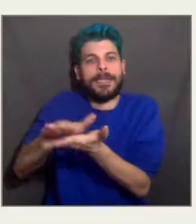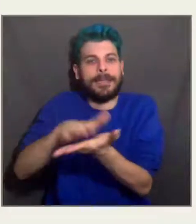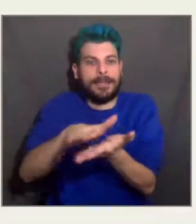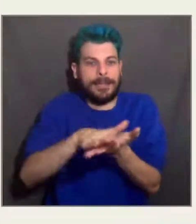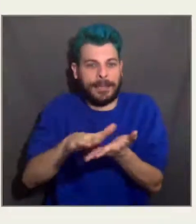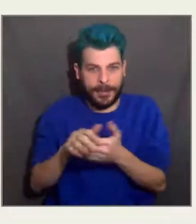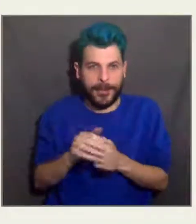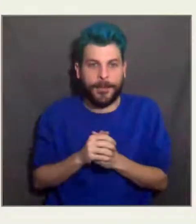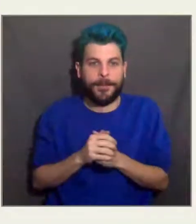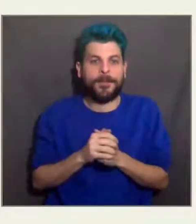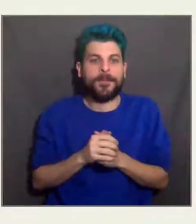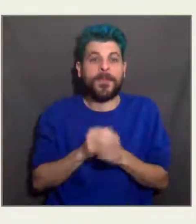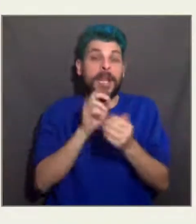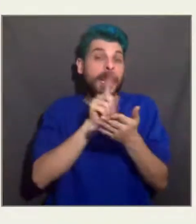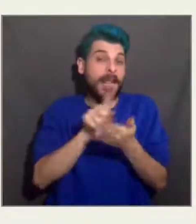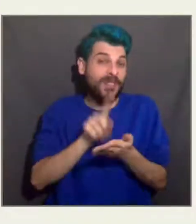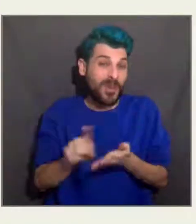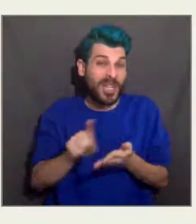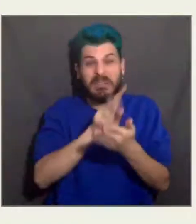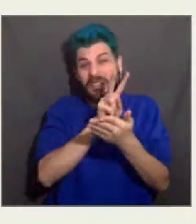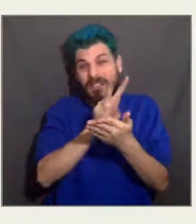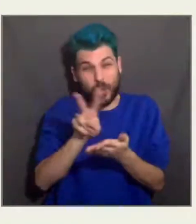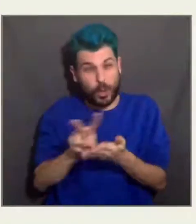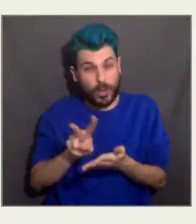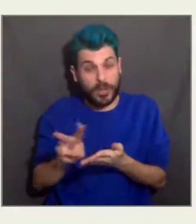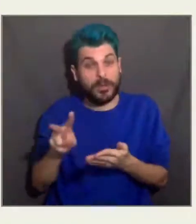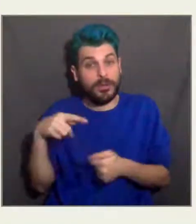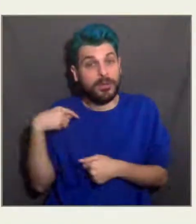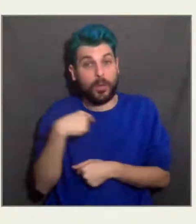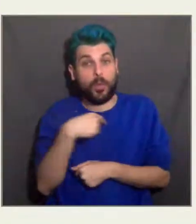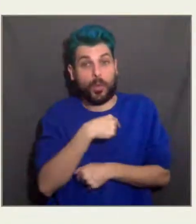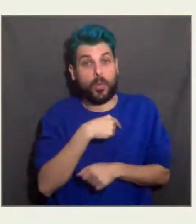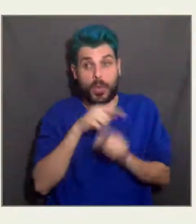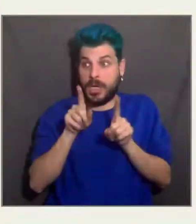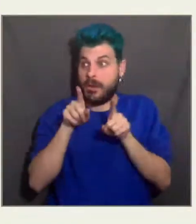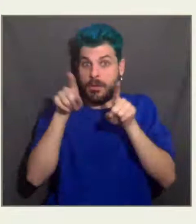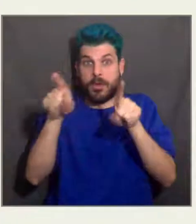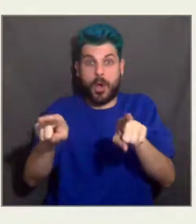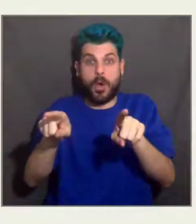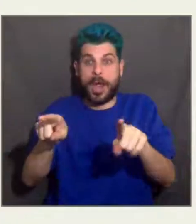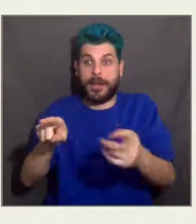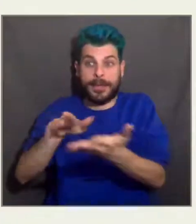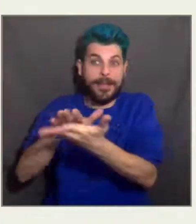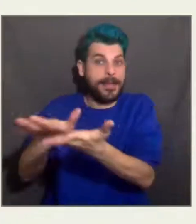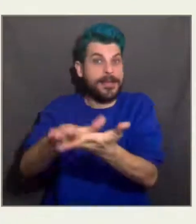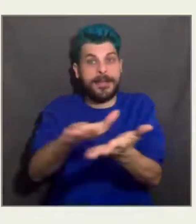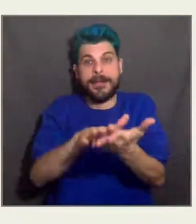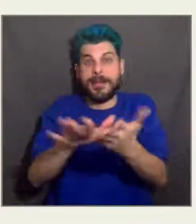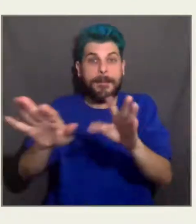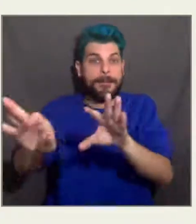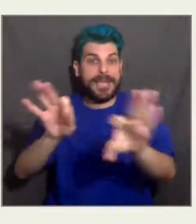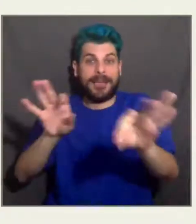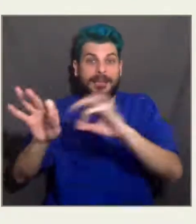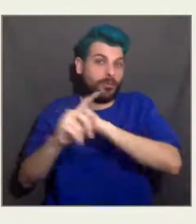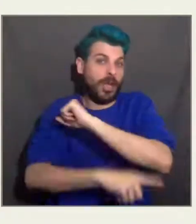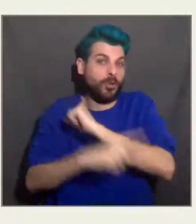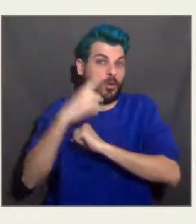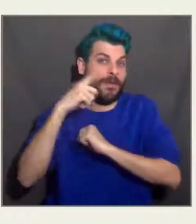bi-weekly pickup services for the homeless encampments. So when you look around the region right